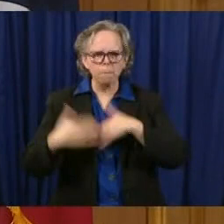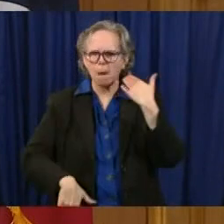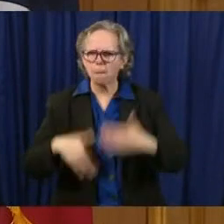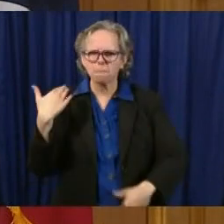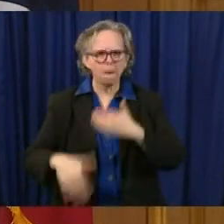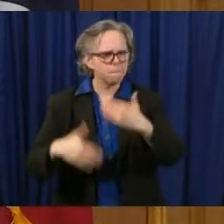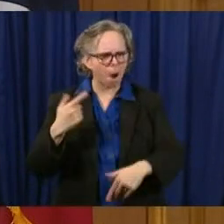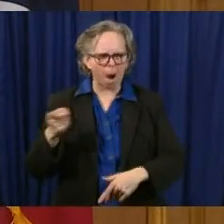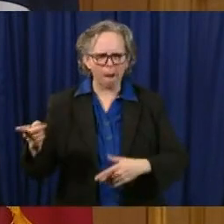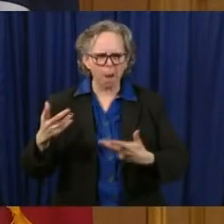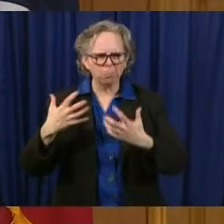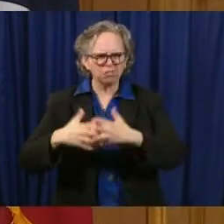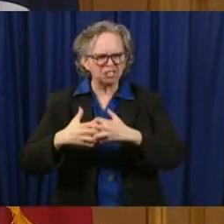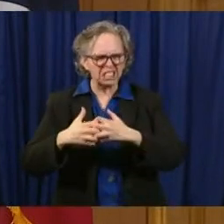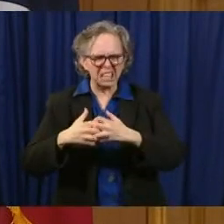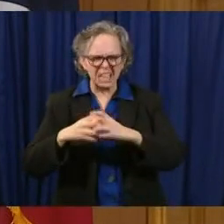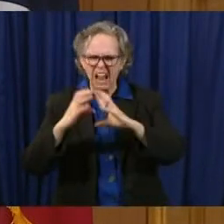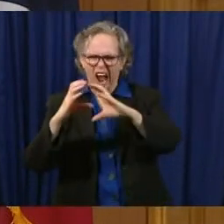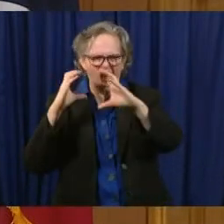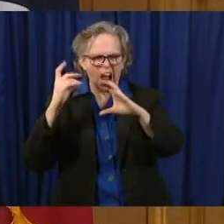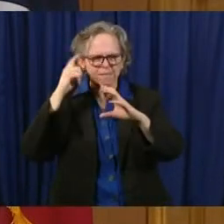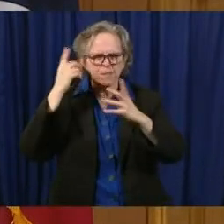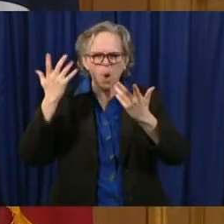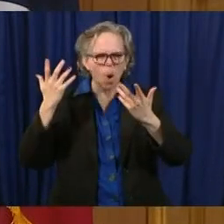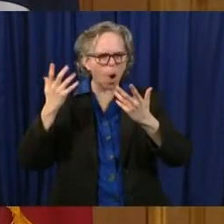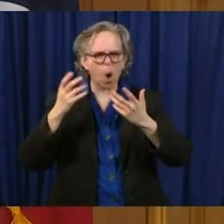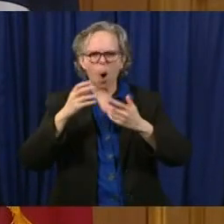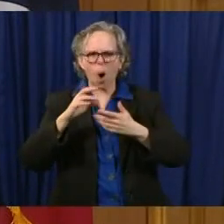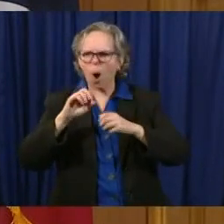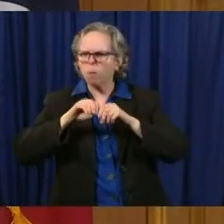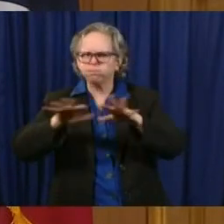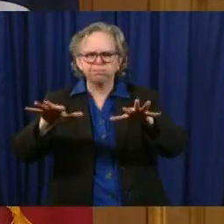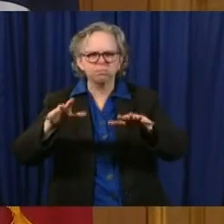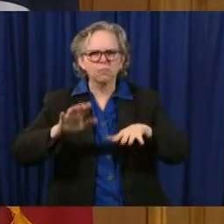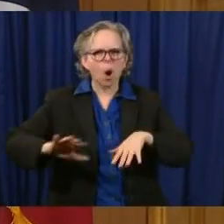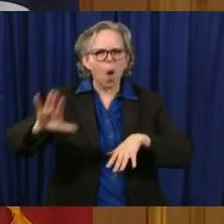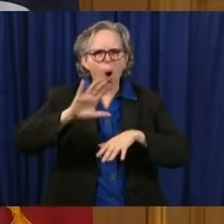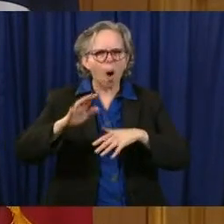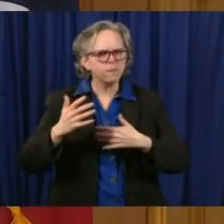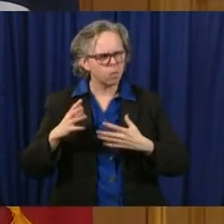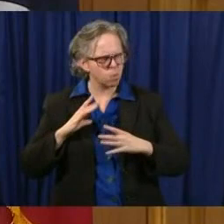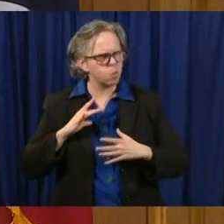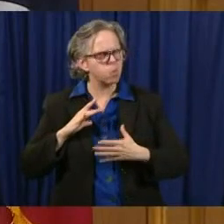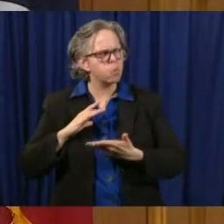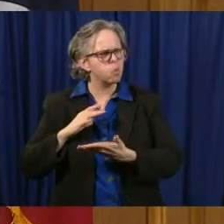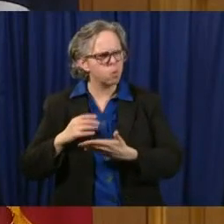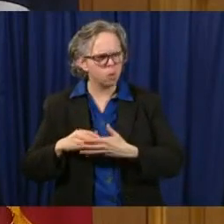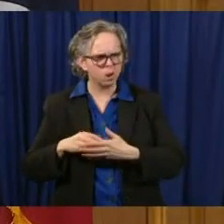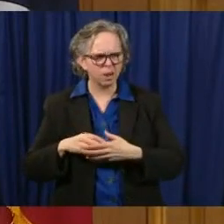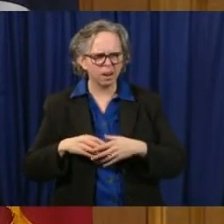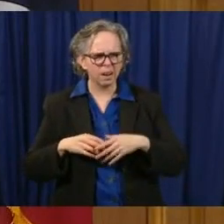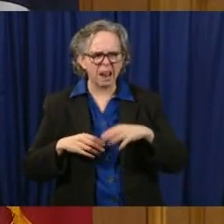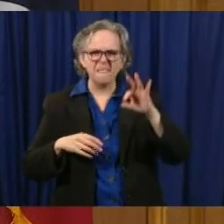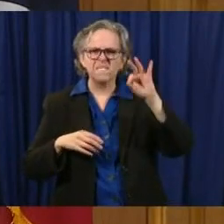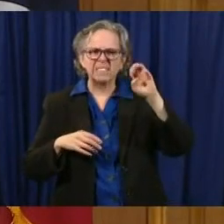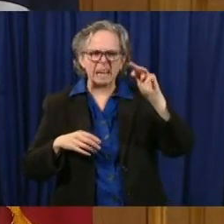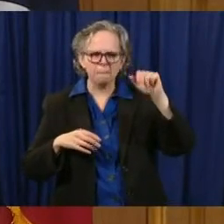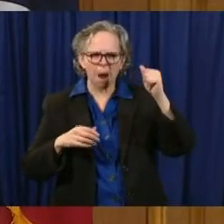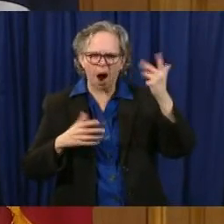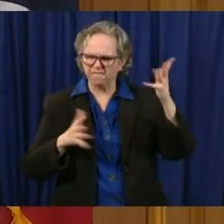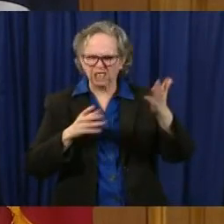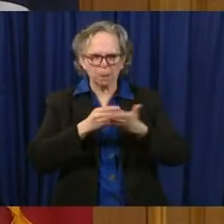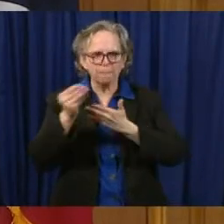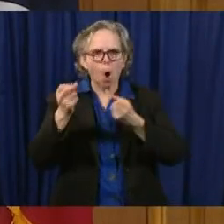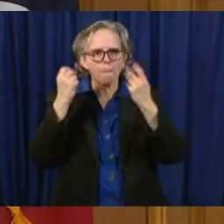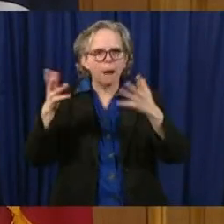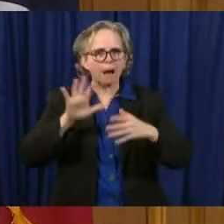machines that's available now throughout the country, and that you're seeing that, you know, FEMA has purchased a large number of those, and those are going to be,